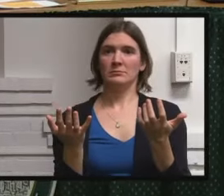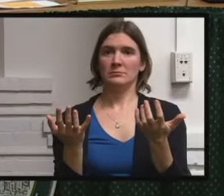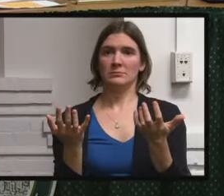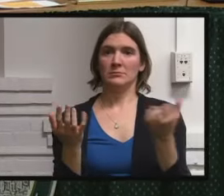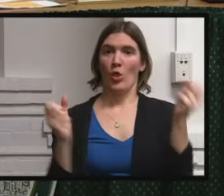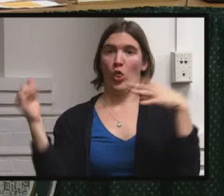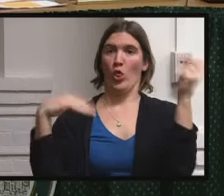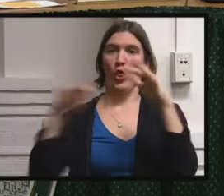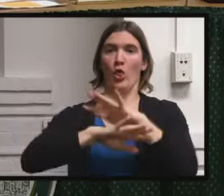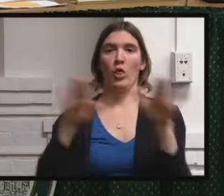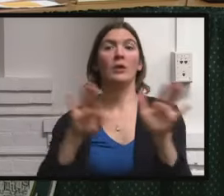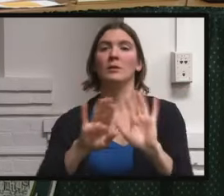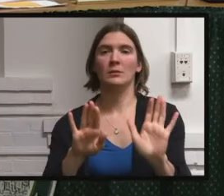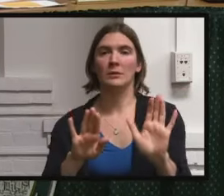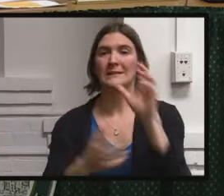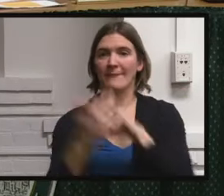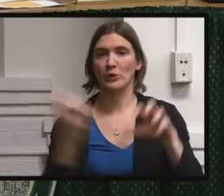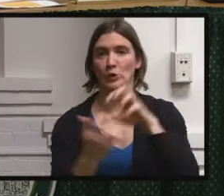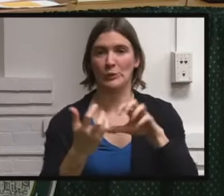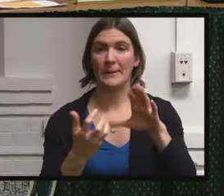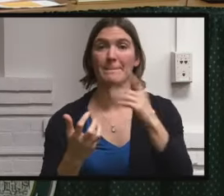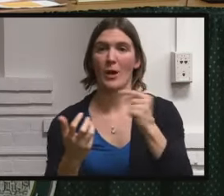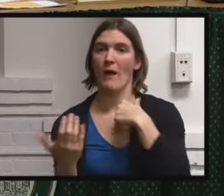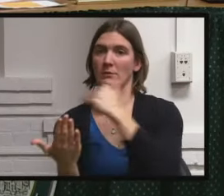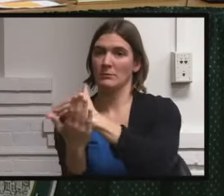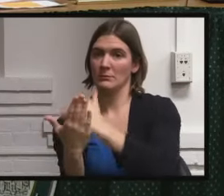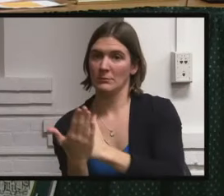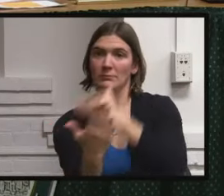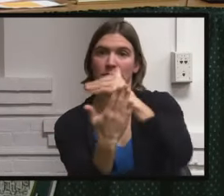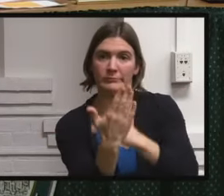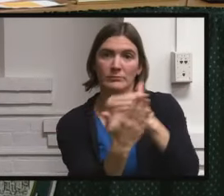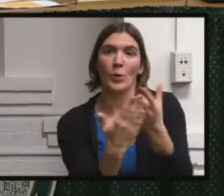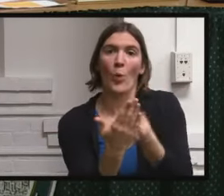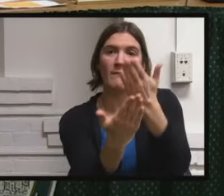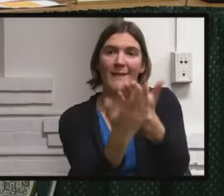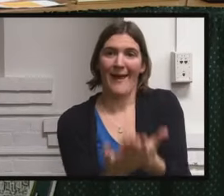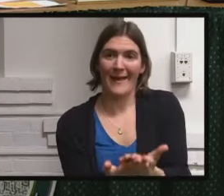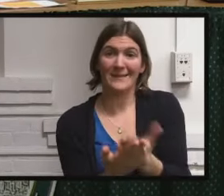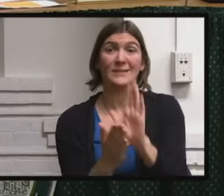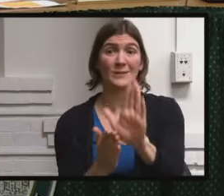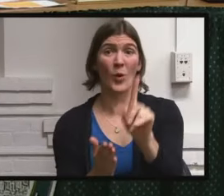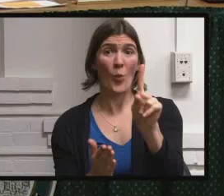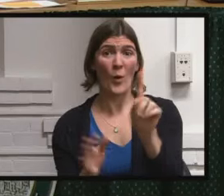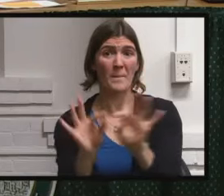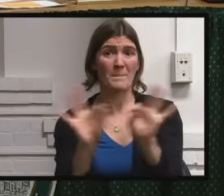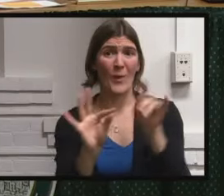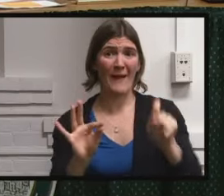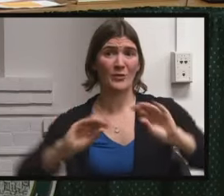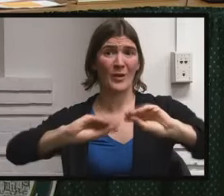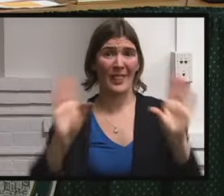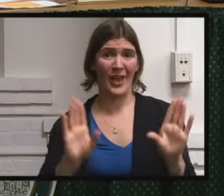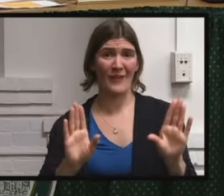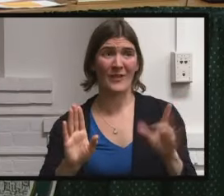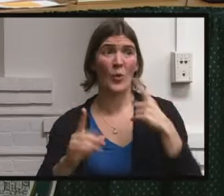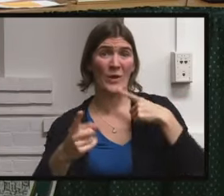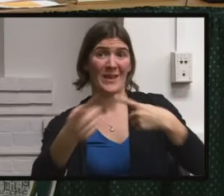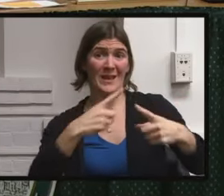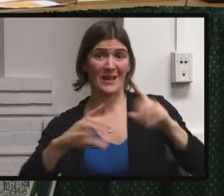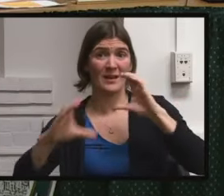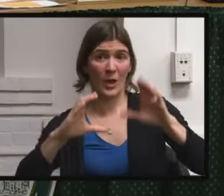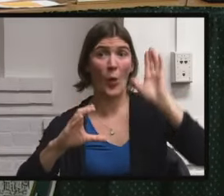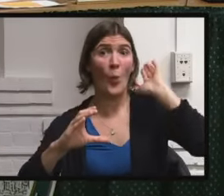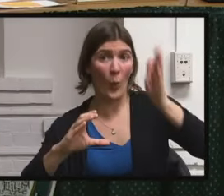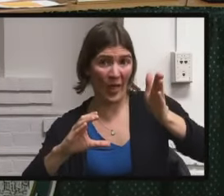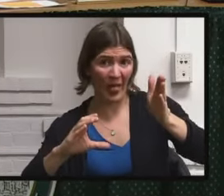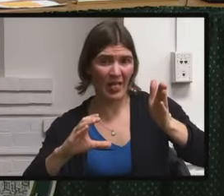more freeform like this now. But one thing we're going to need to get clearer on in that communication we'll have over the next